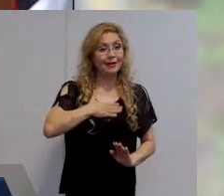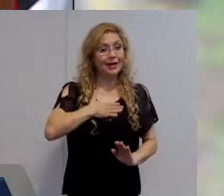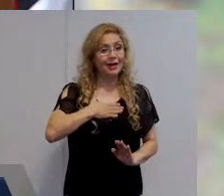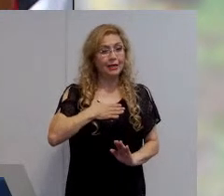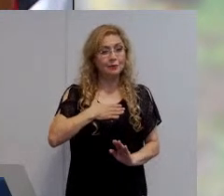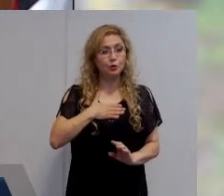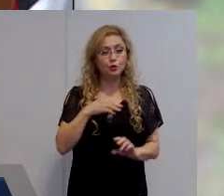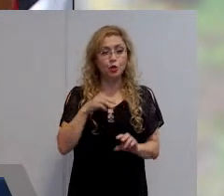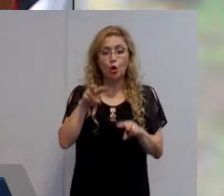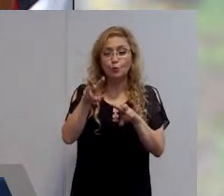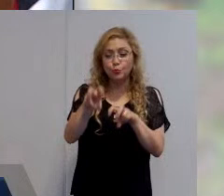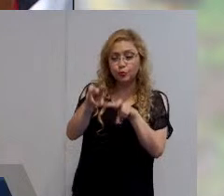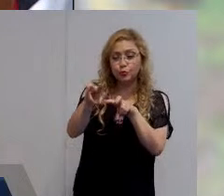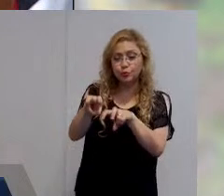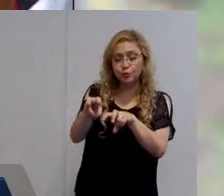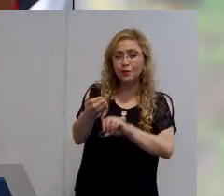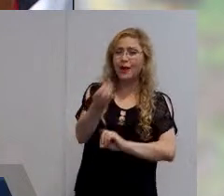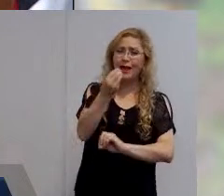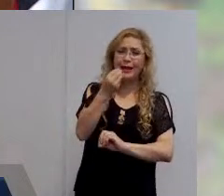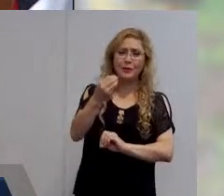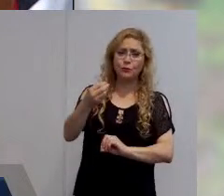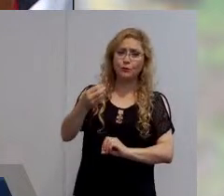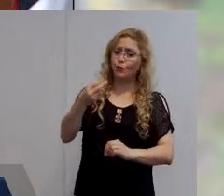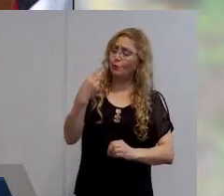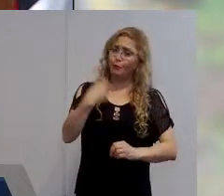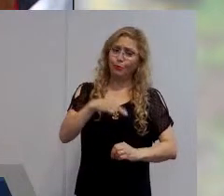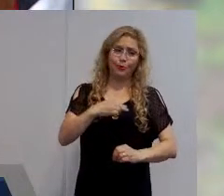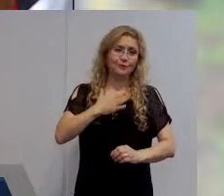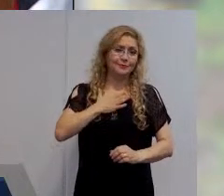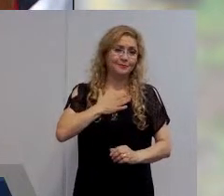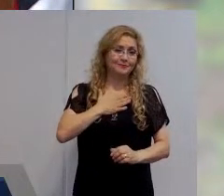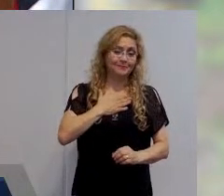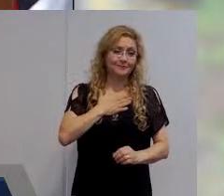it is like we are printing our own money.